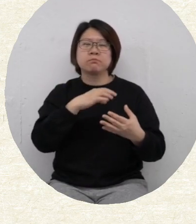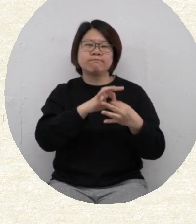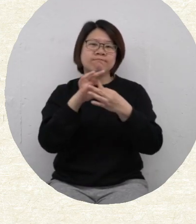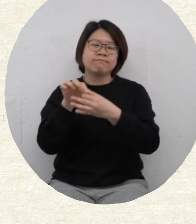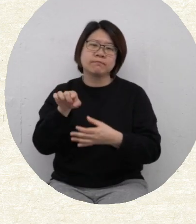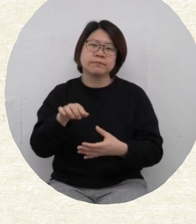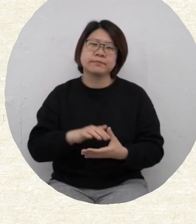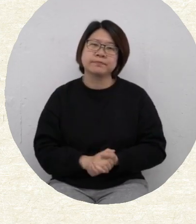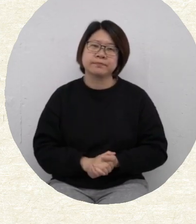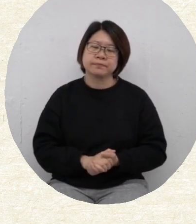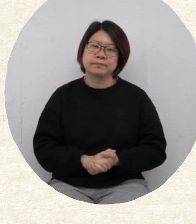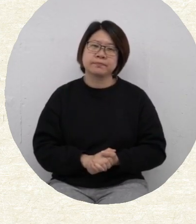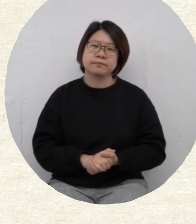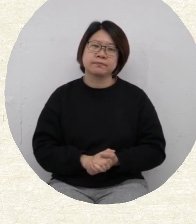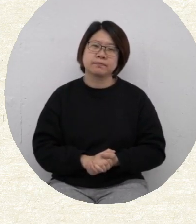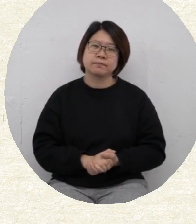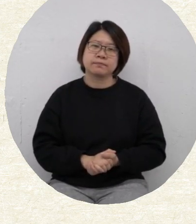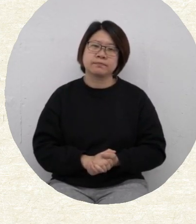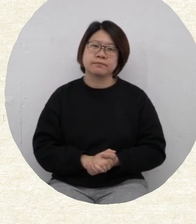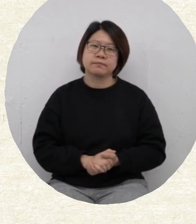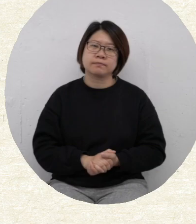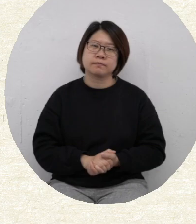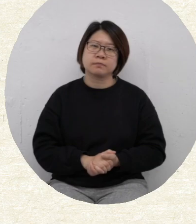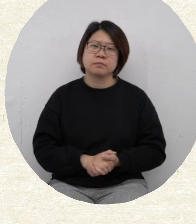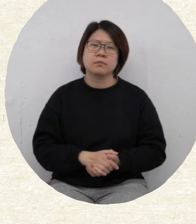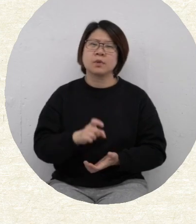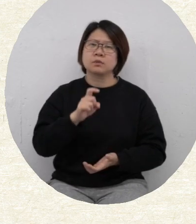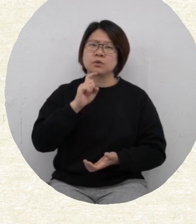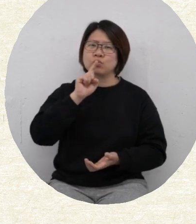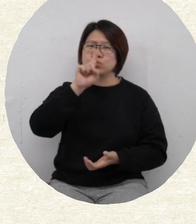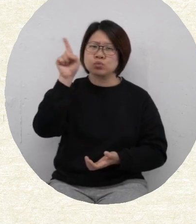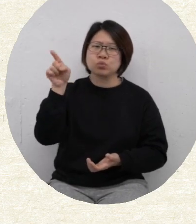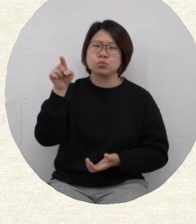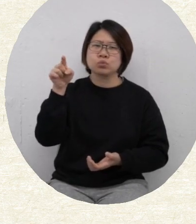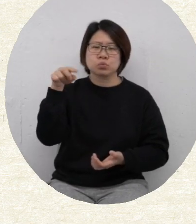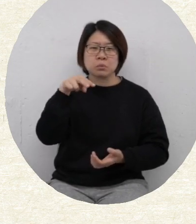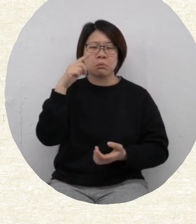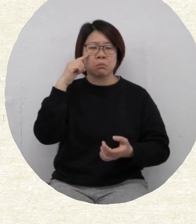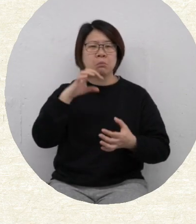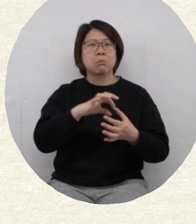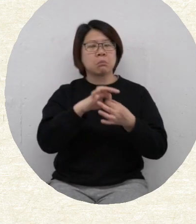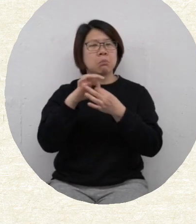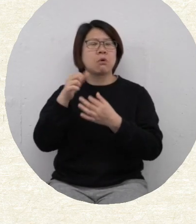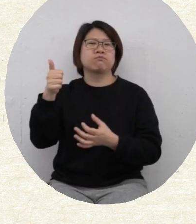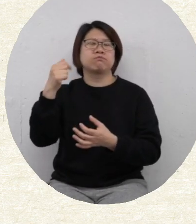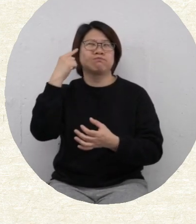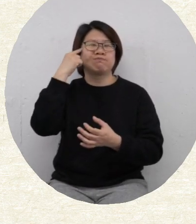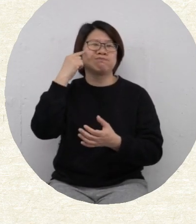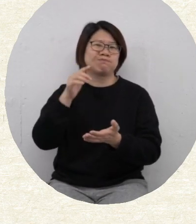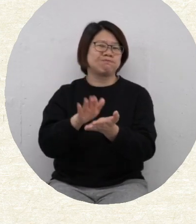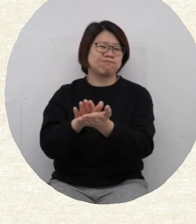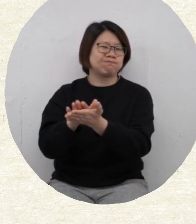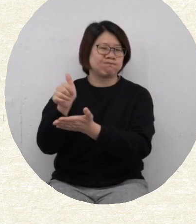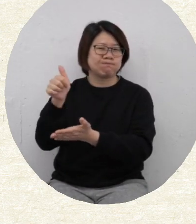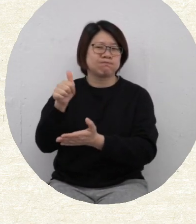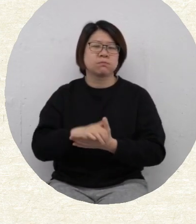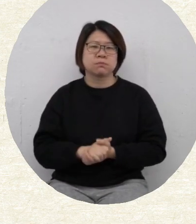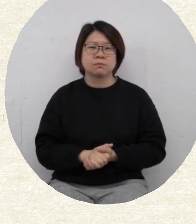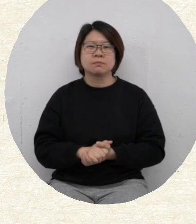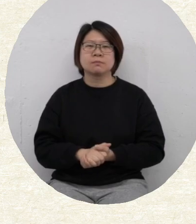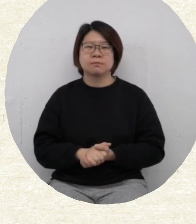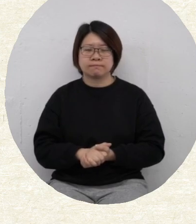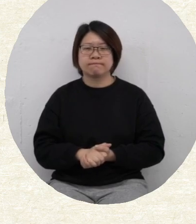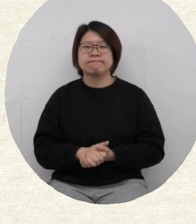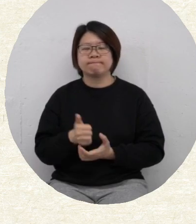my work or make my work thinking about consumerism or the environment. But I think because I sort